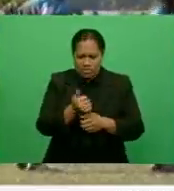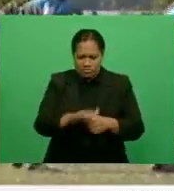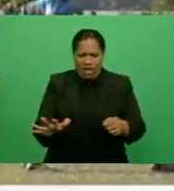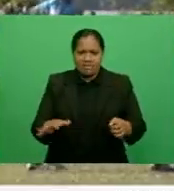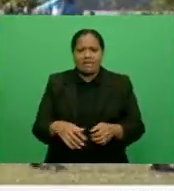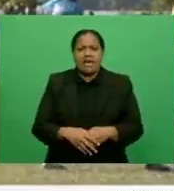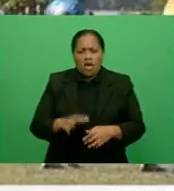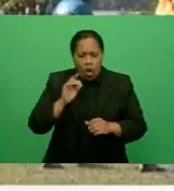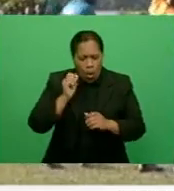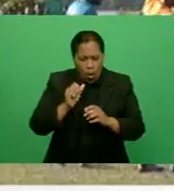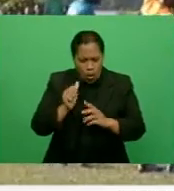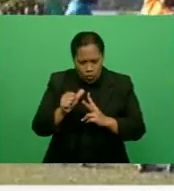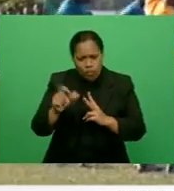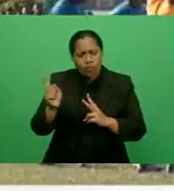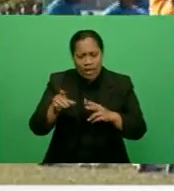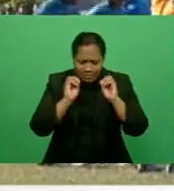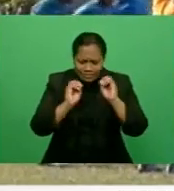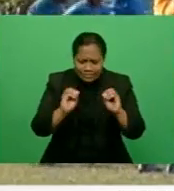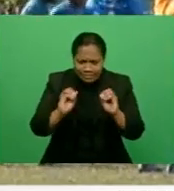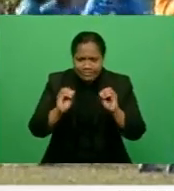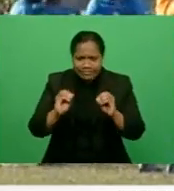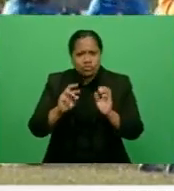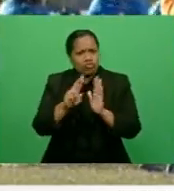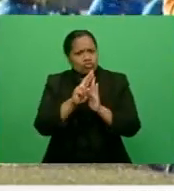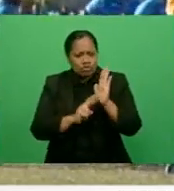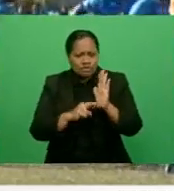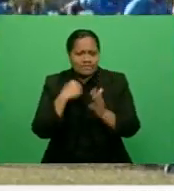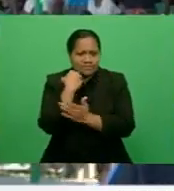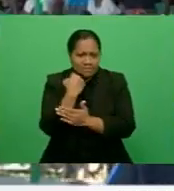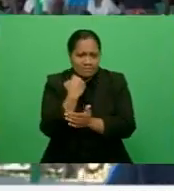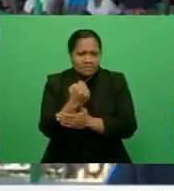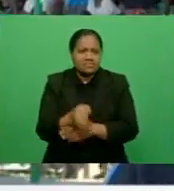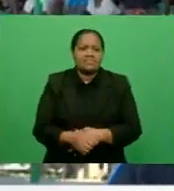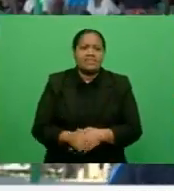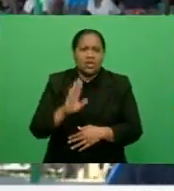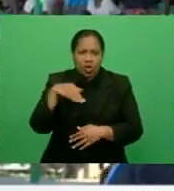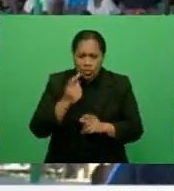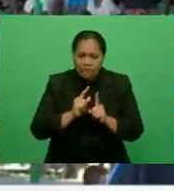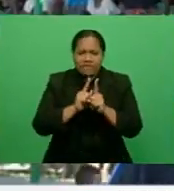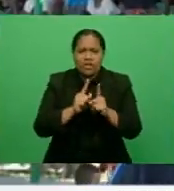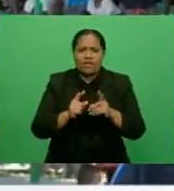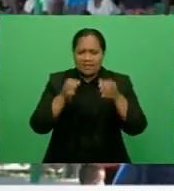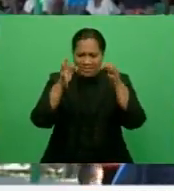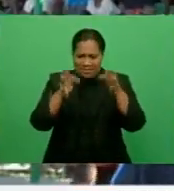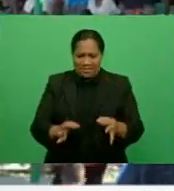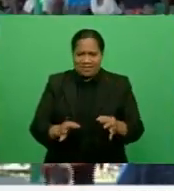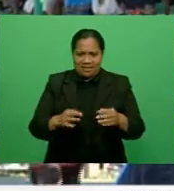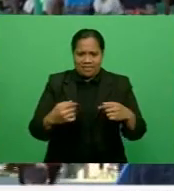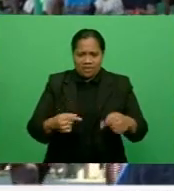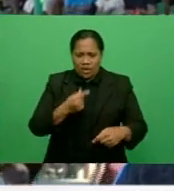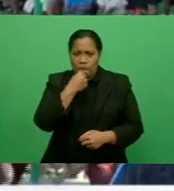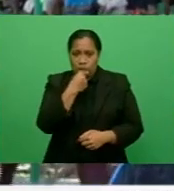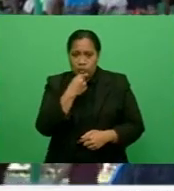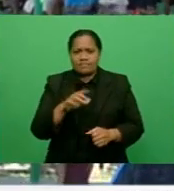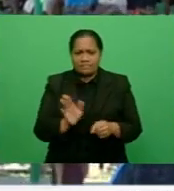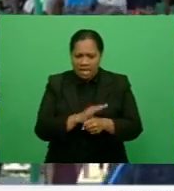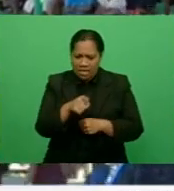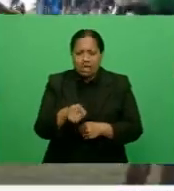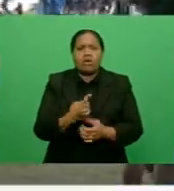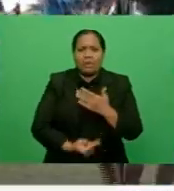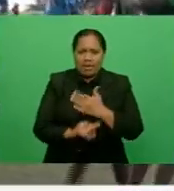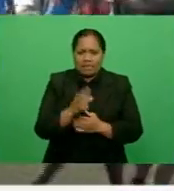rugby. However, sometimes they react to the decisions made by the referee and they lose their temper which contributes to our downfall.